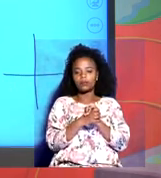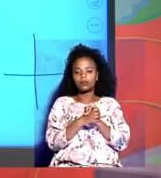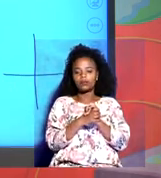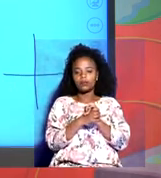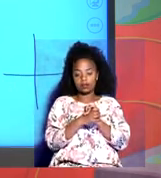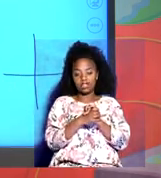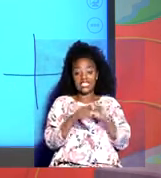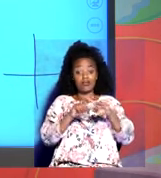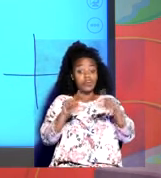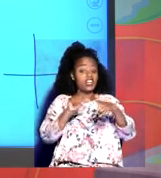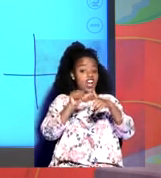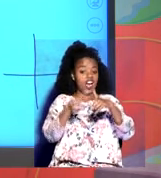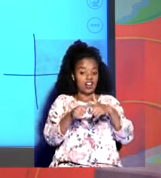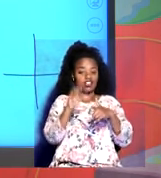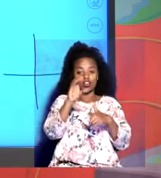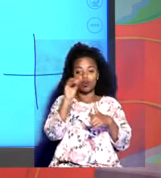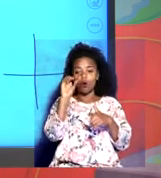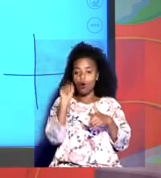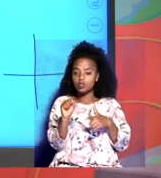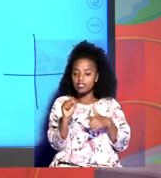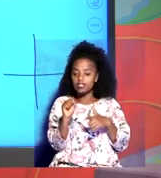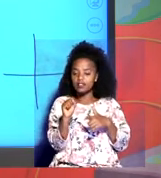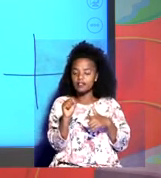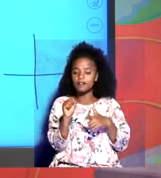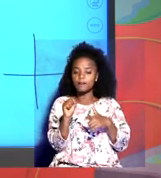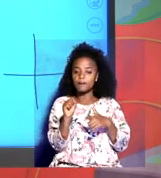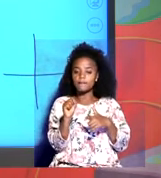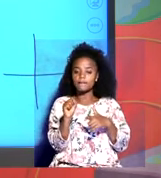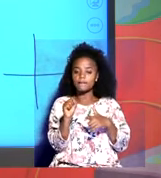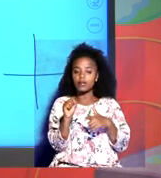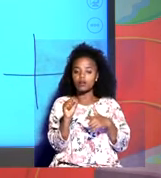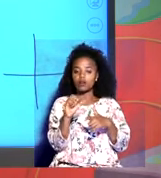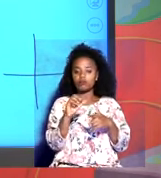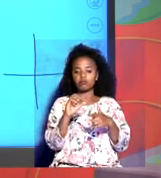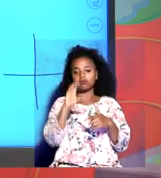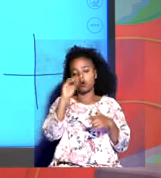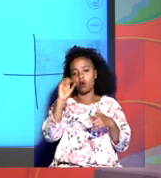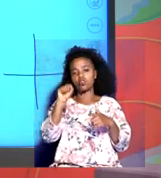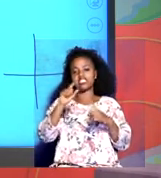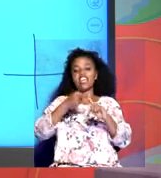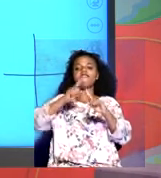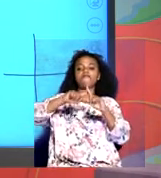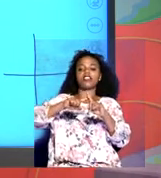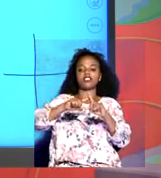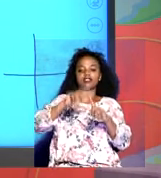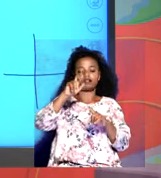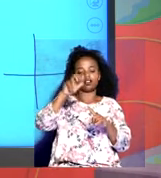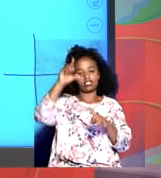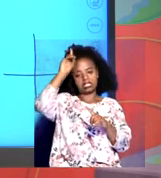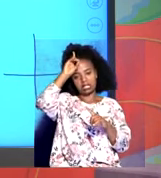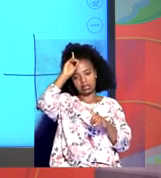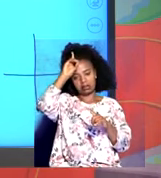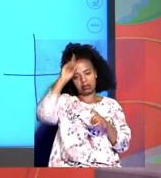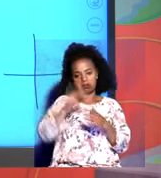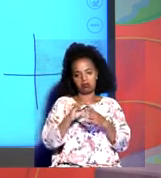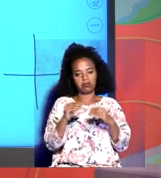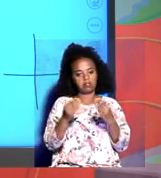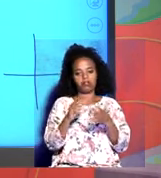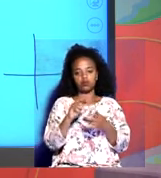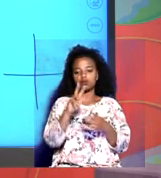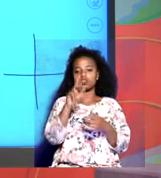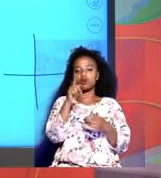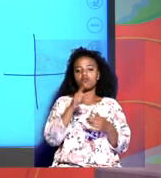this special angle cosine takes or this cos inverse of root 3 over 2, it is 30 degree. Cos 30 gives you root